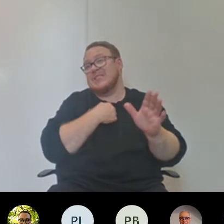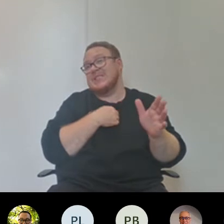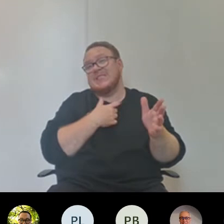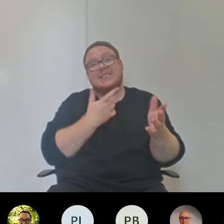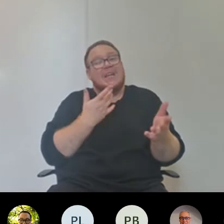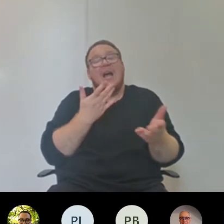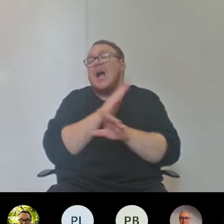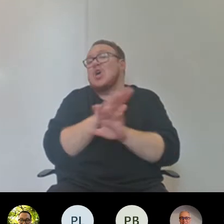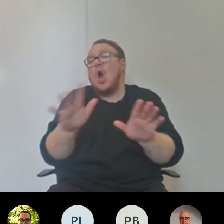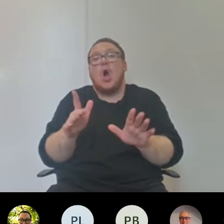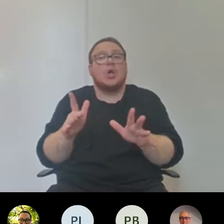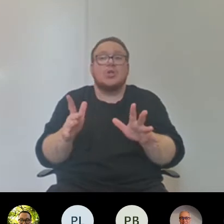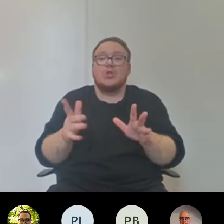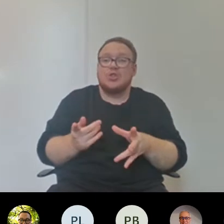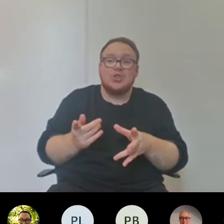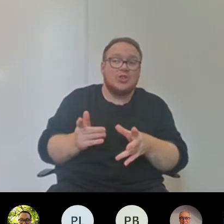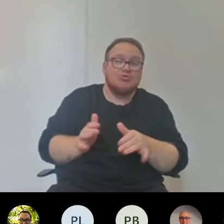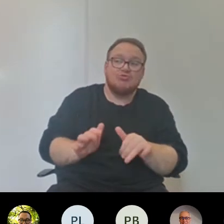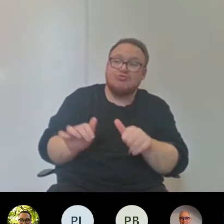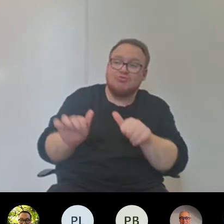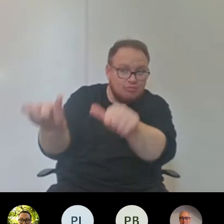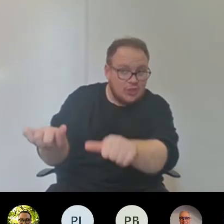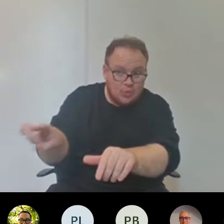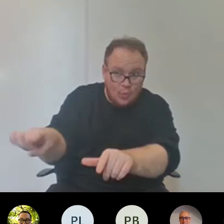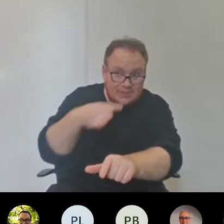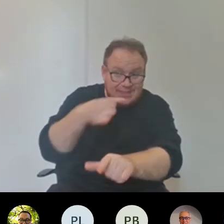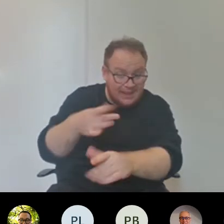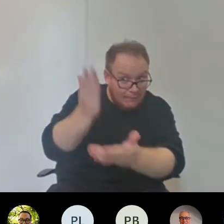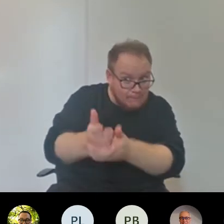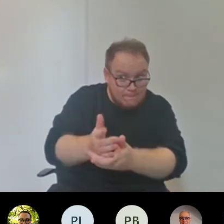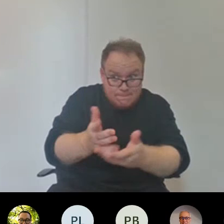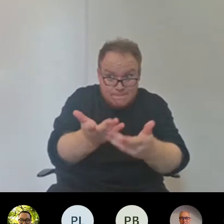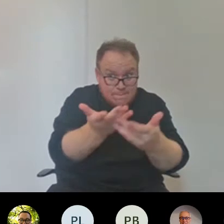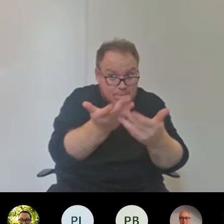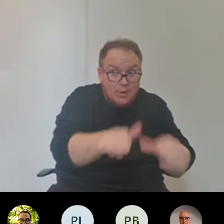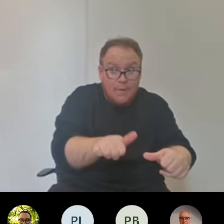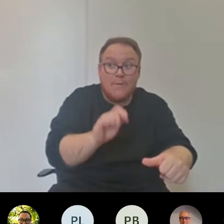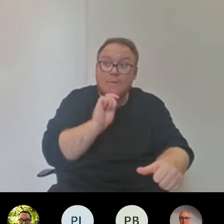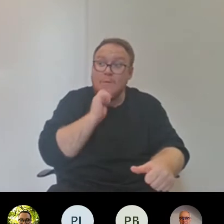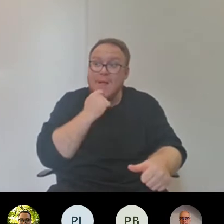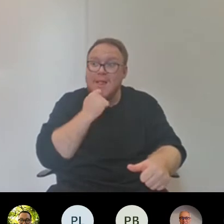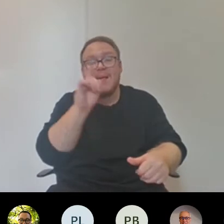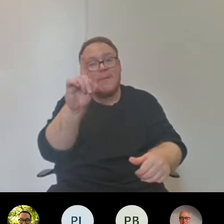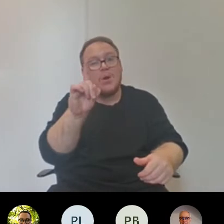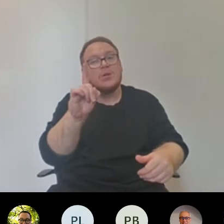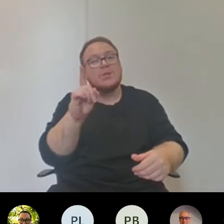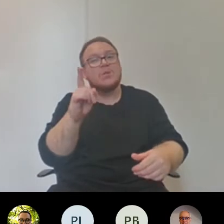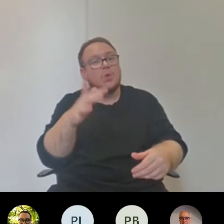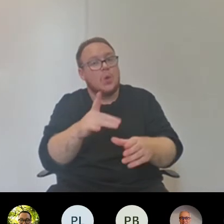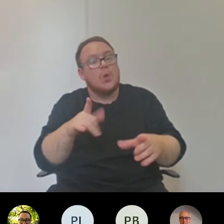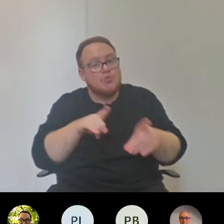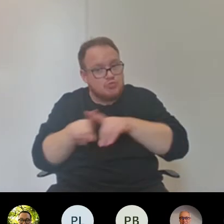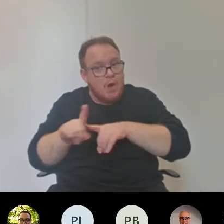ultimate assurance that we're going to be able to solve that anytime soon, but it's clearly something as a system we're very much working